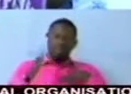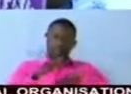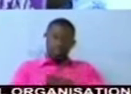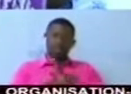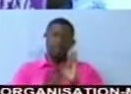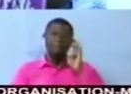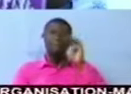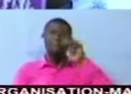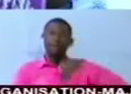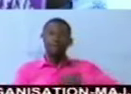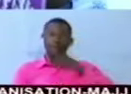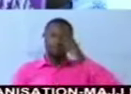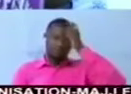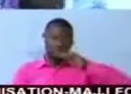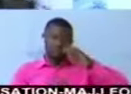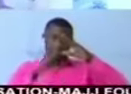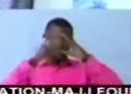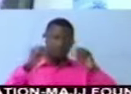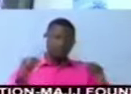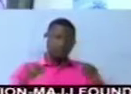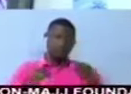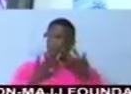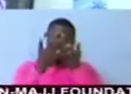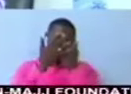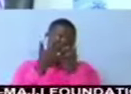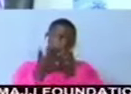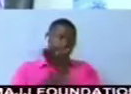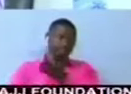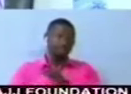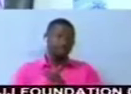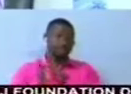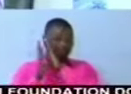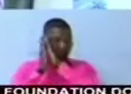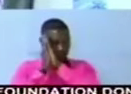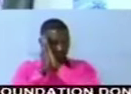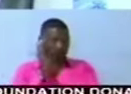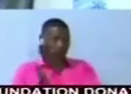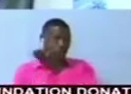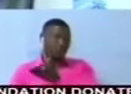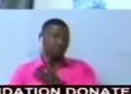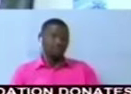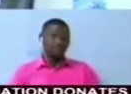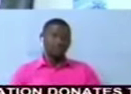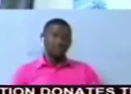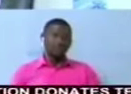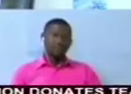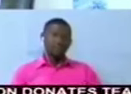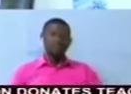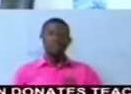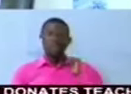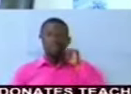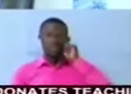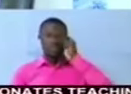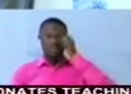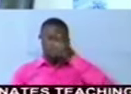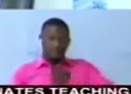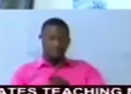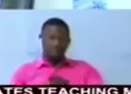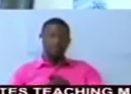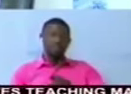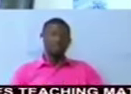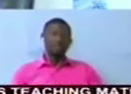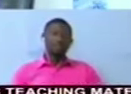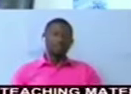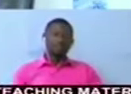Banyul police station. You find we spend the night there. End of the election. And we also continue